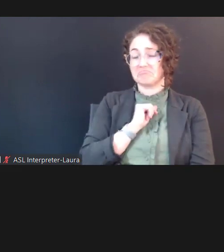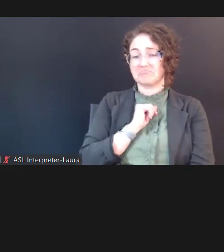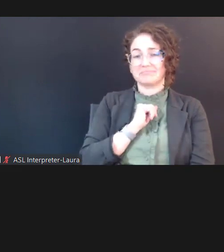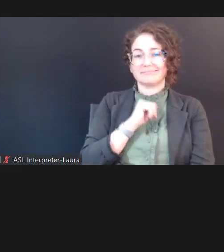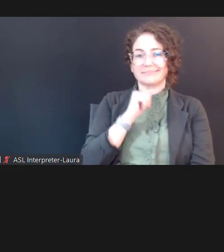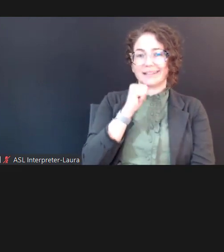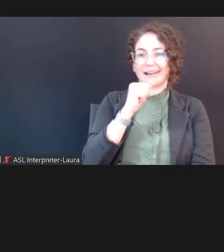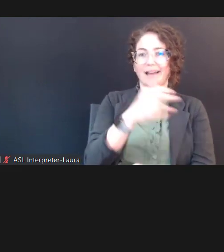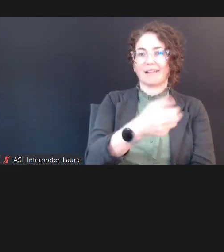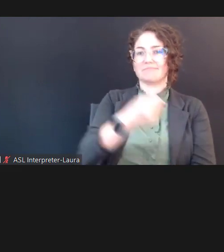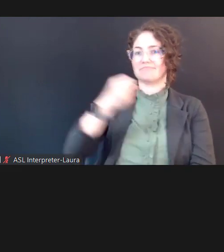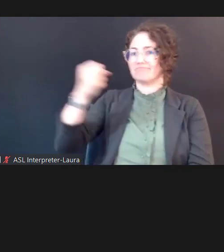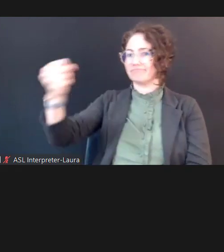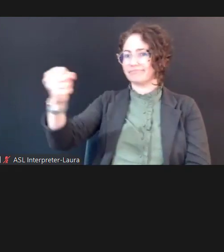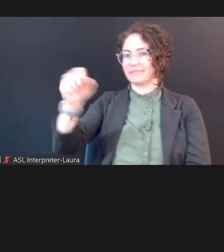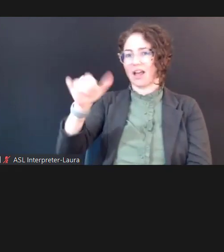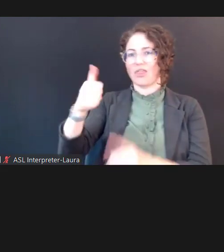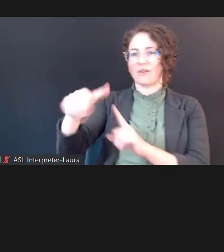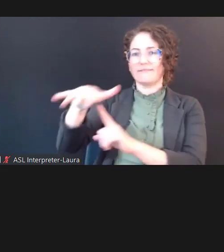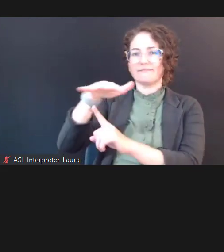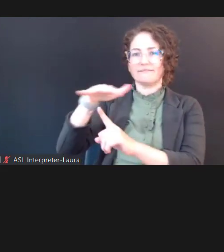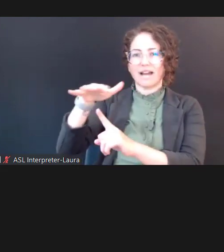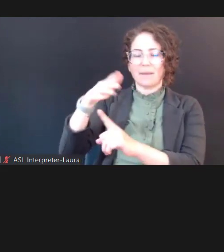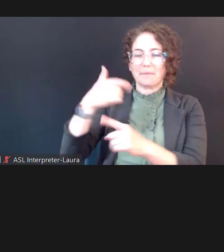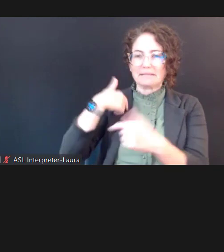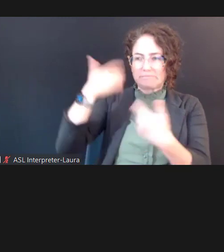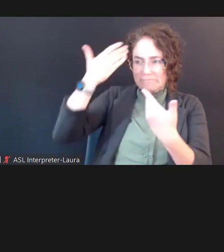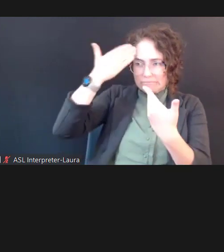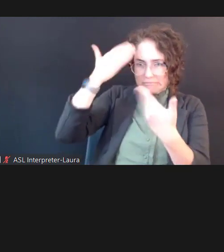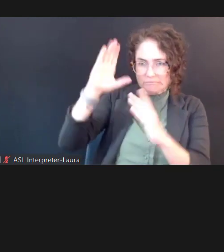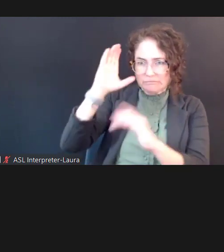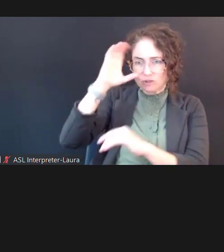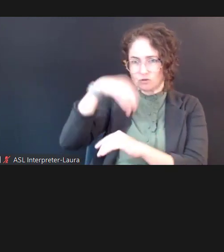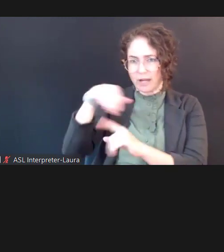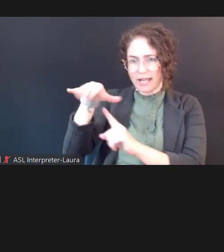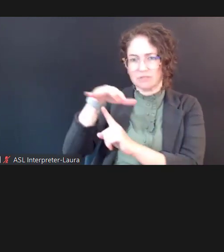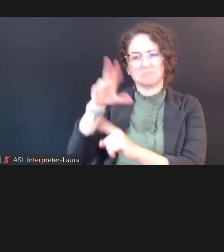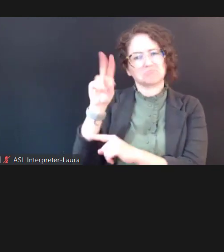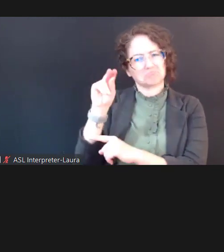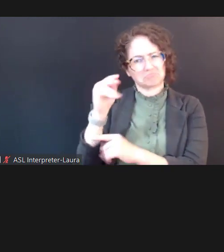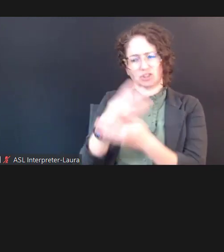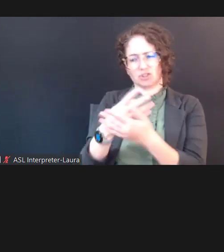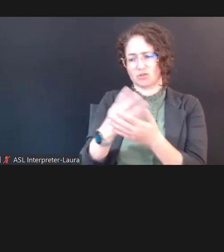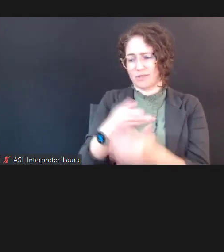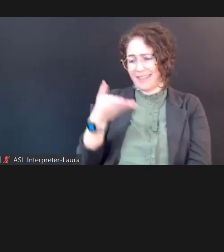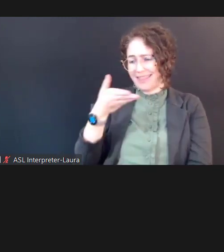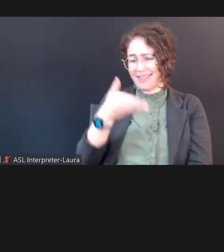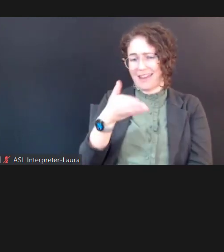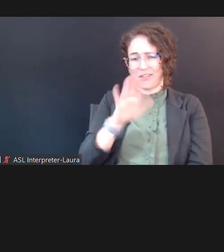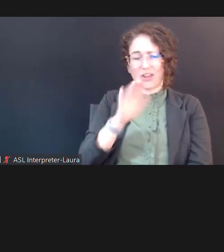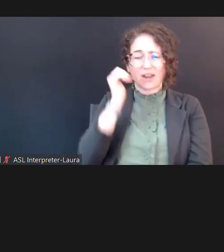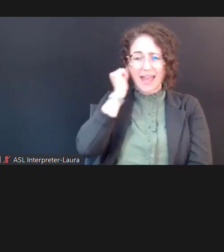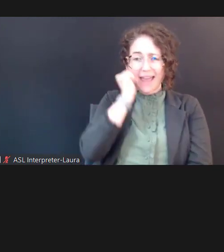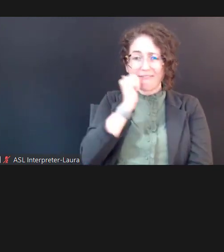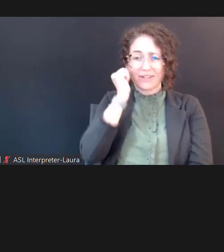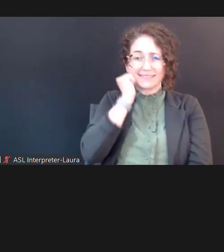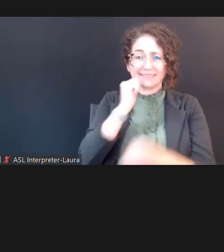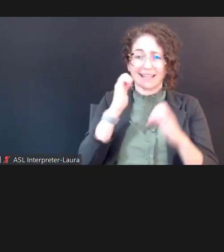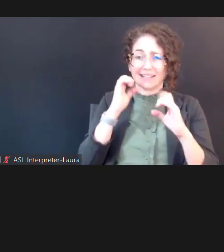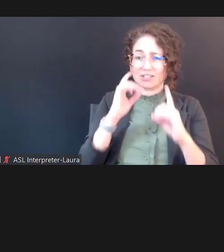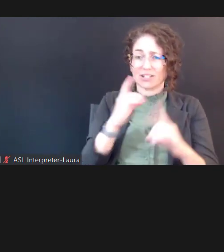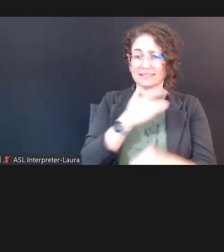into some other environment that's foreign or strange to them. They're being screened in everyday educational